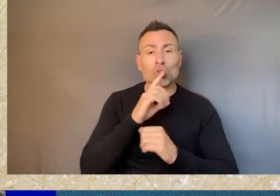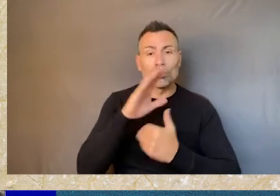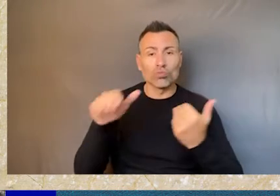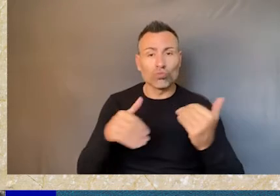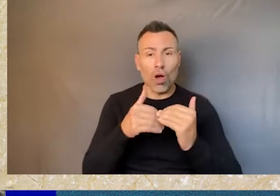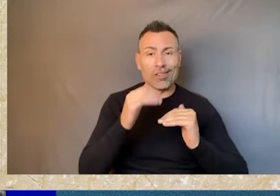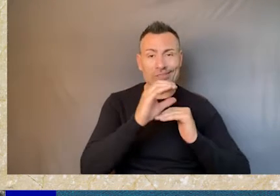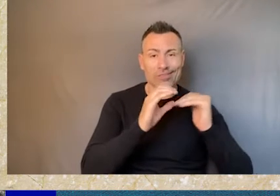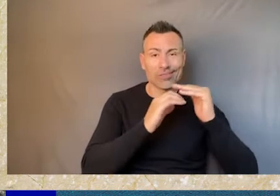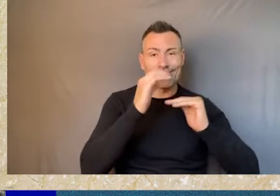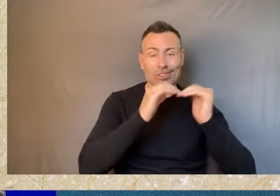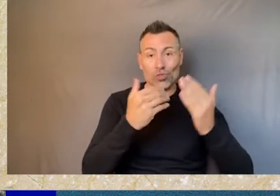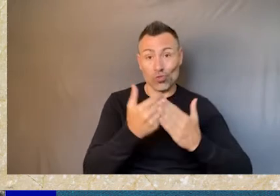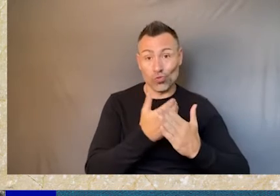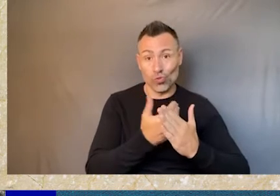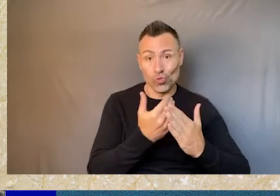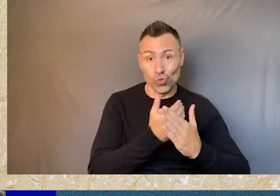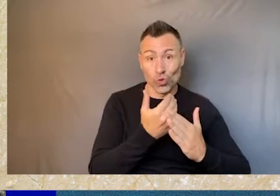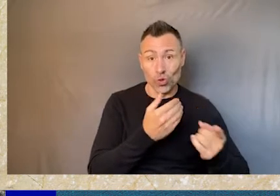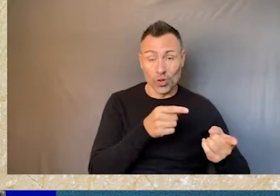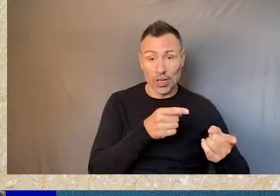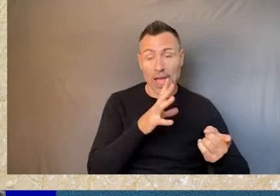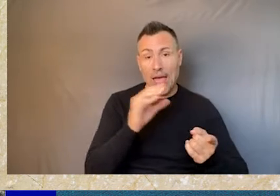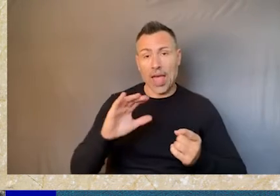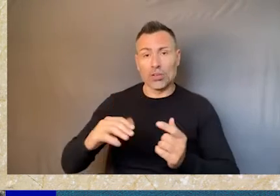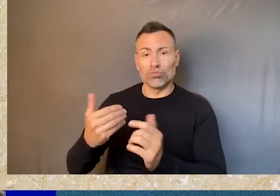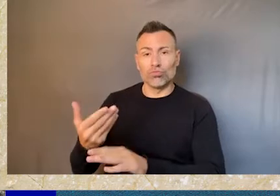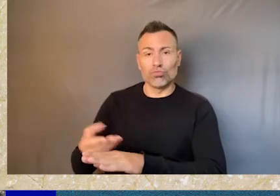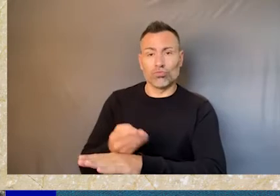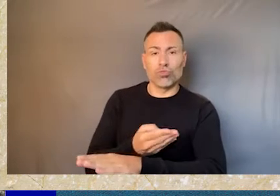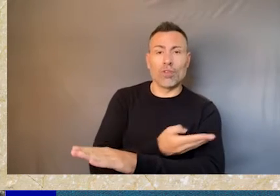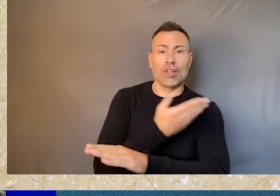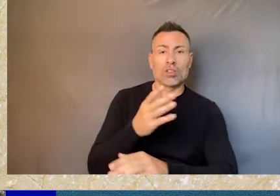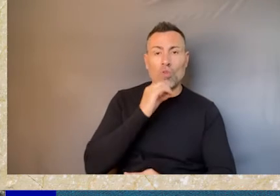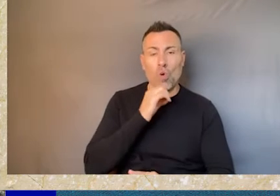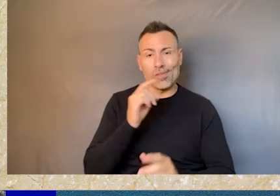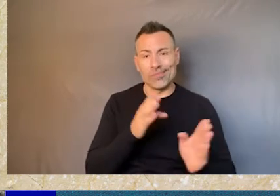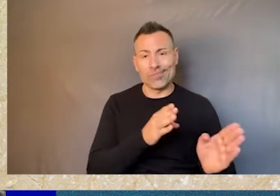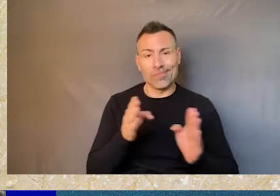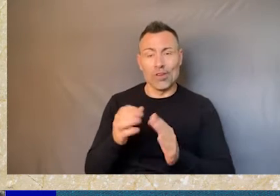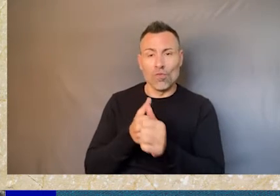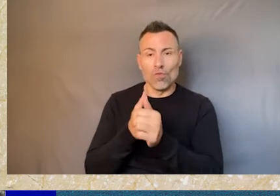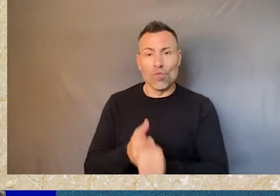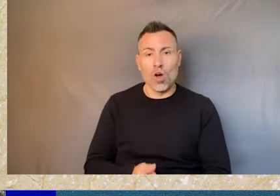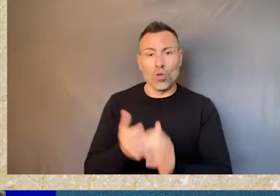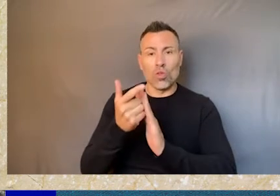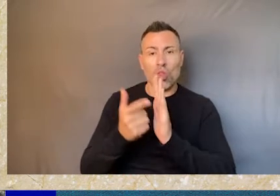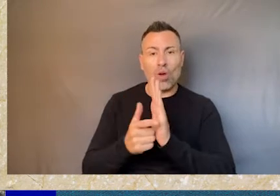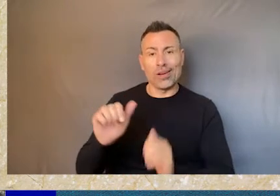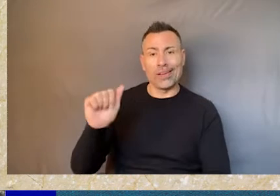of new structures and renovations of old structures comply with